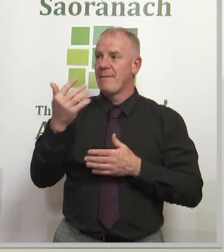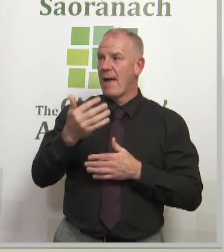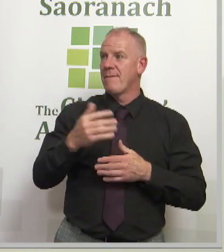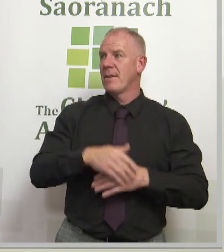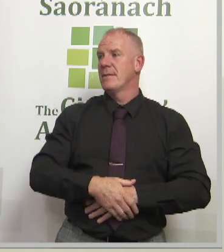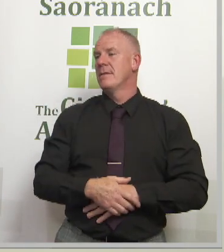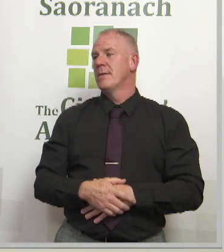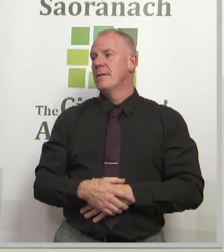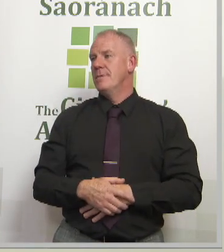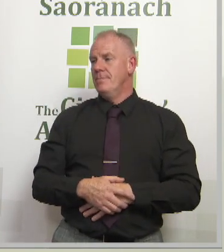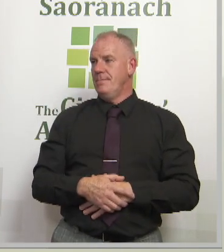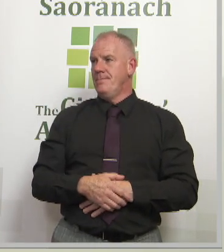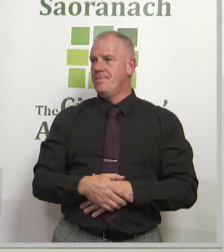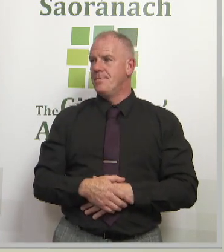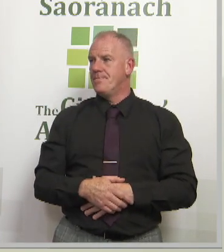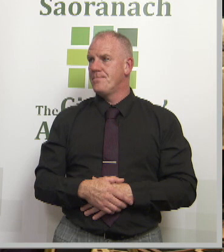well.